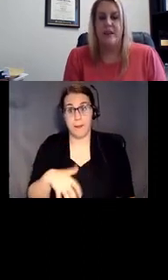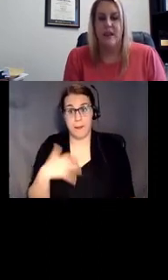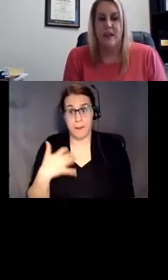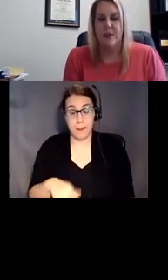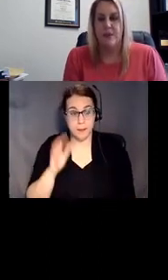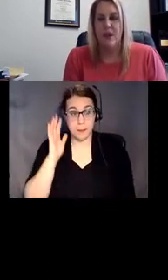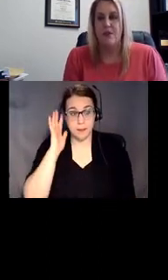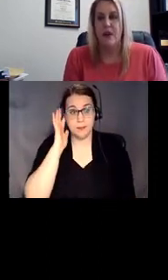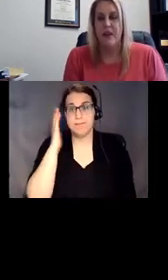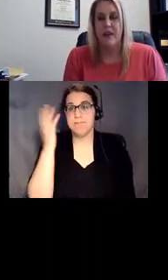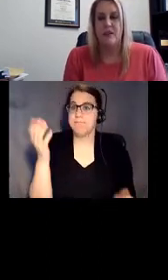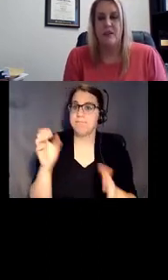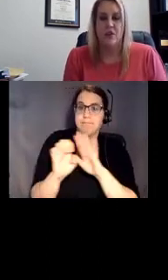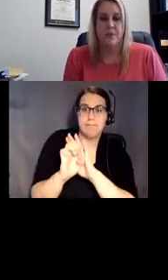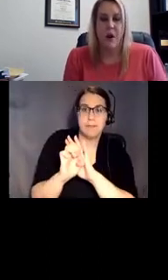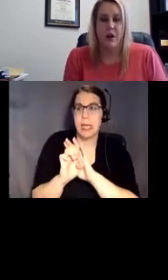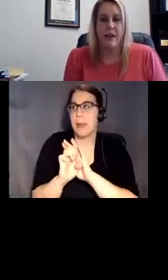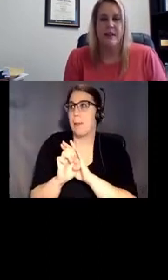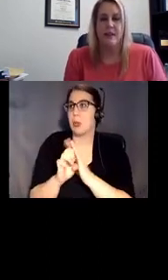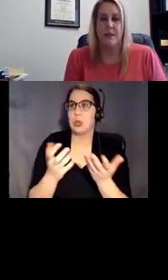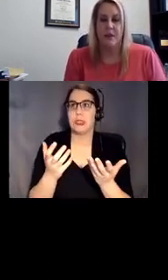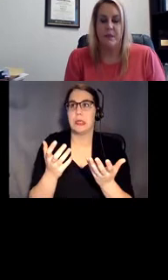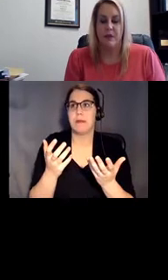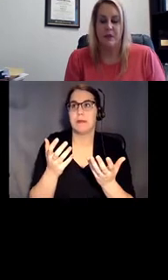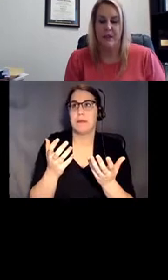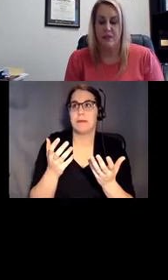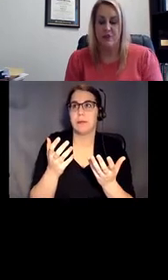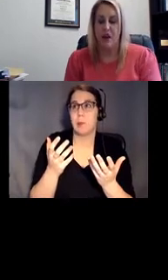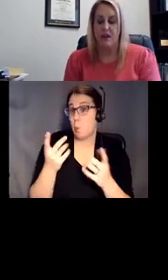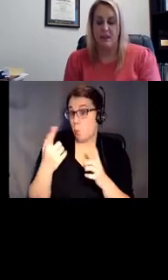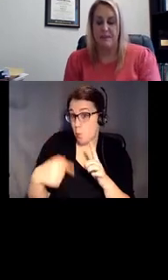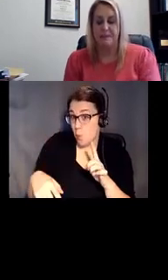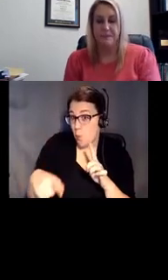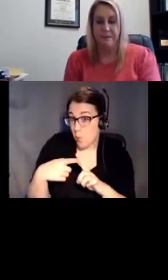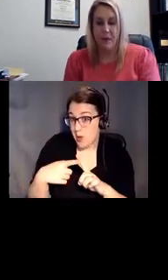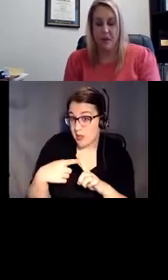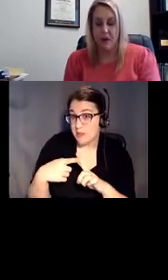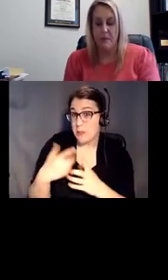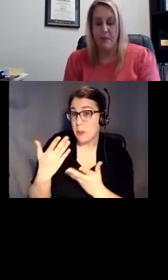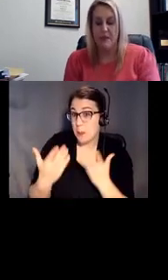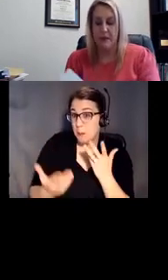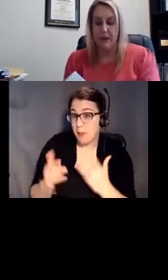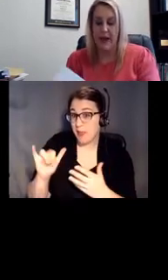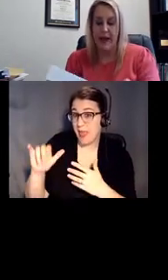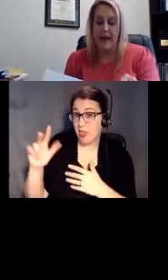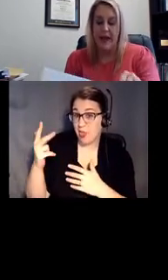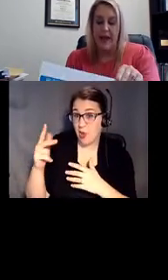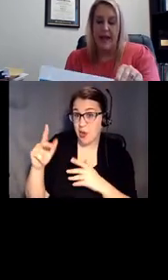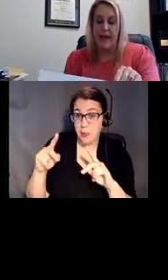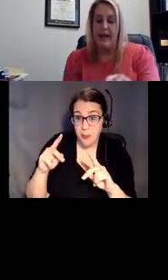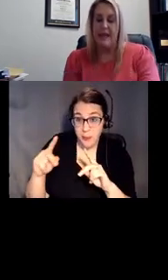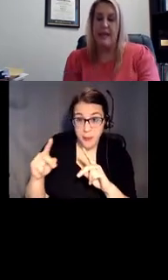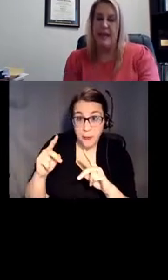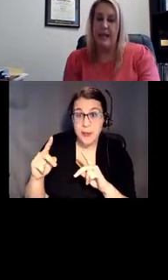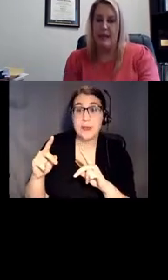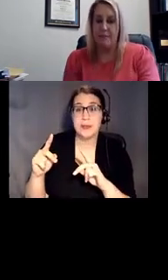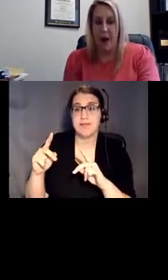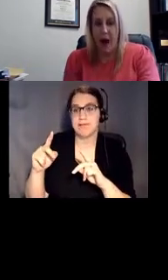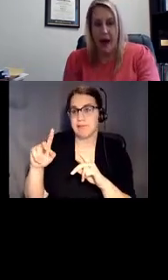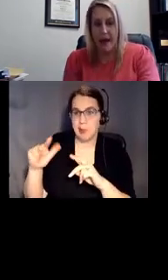So examples of when these third-party supplemental needs trusts come into play